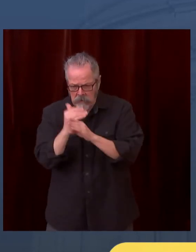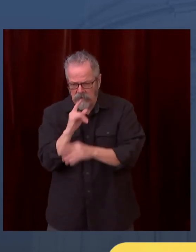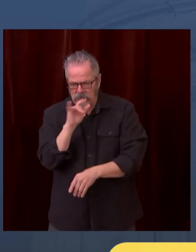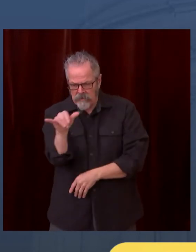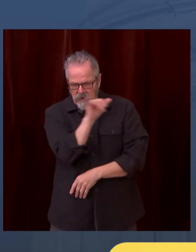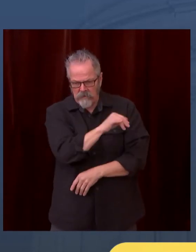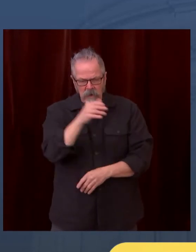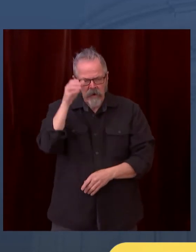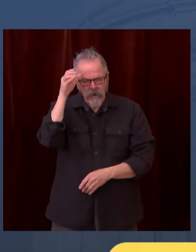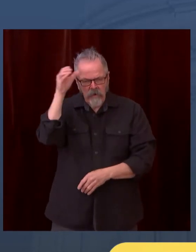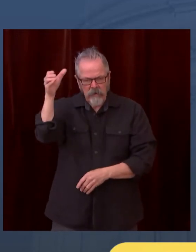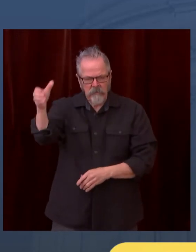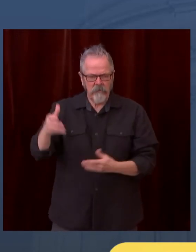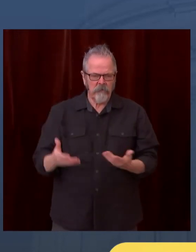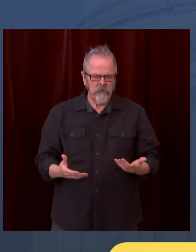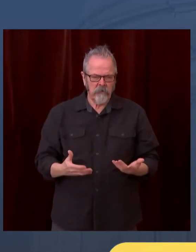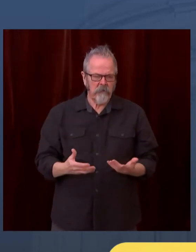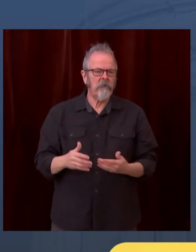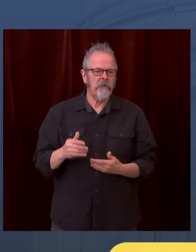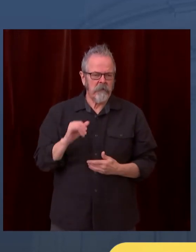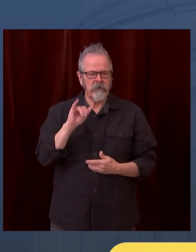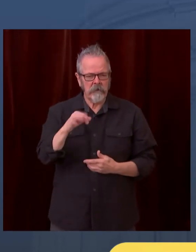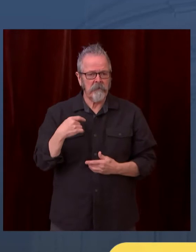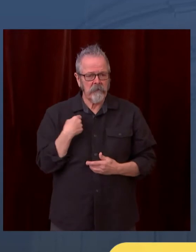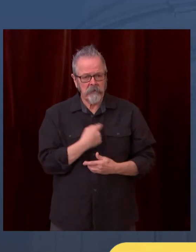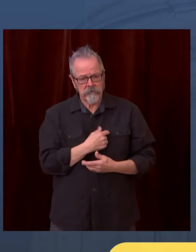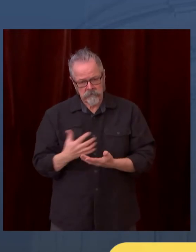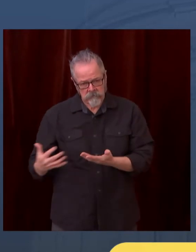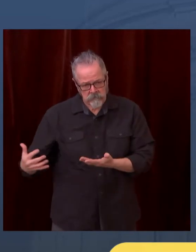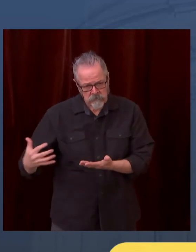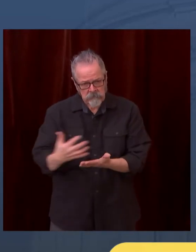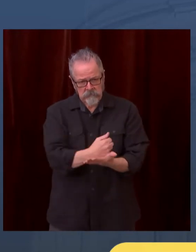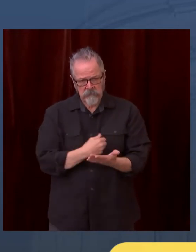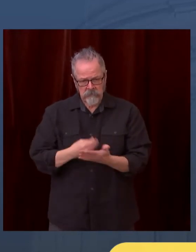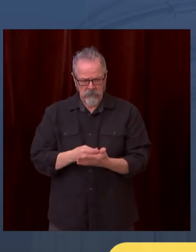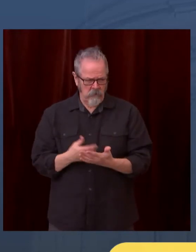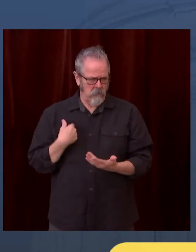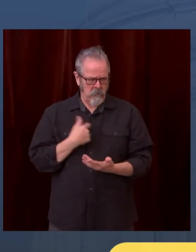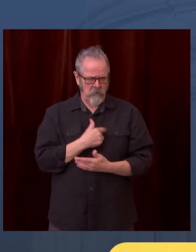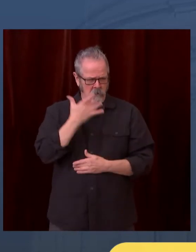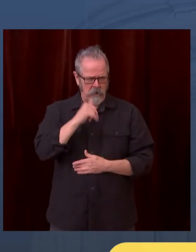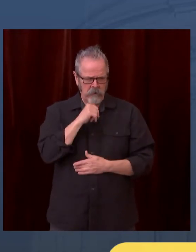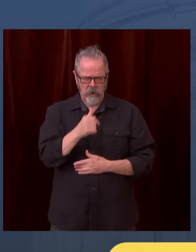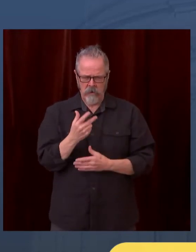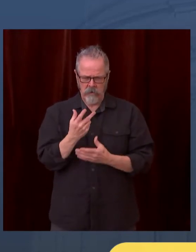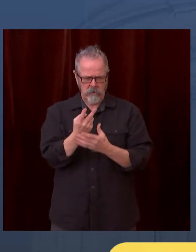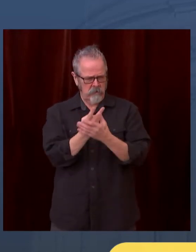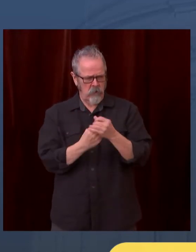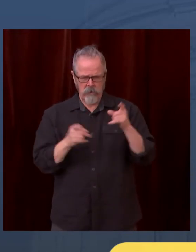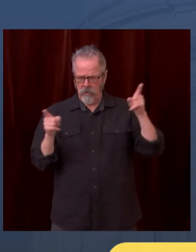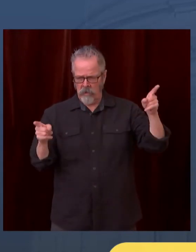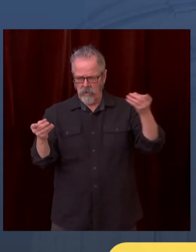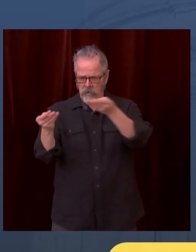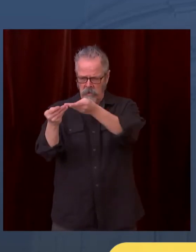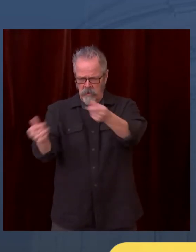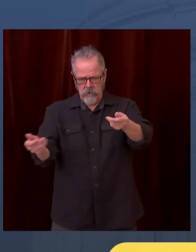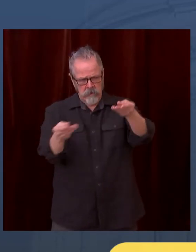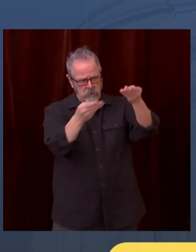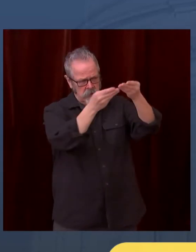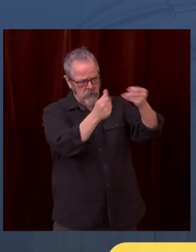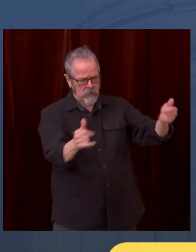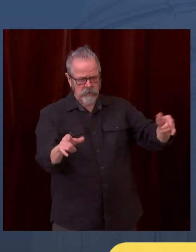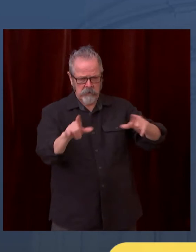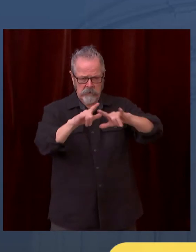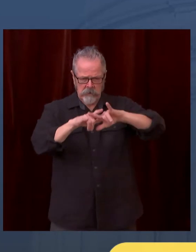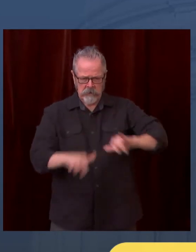We're glad that they're making progress. We think that we're getting to the point in the legislative session where we want to really get some